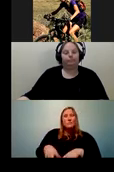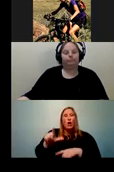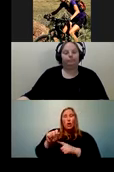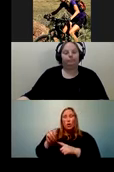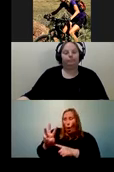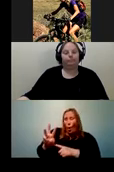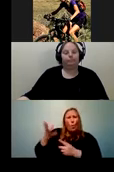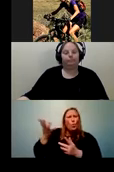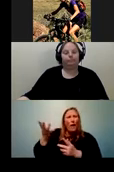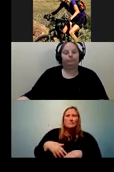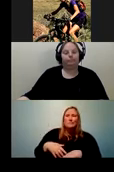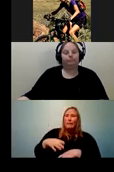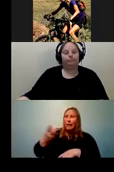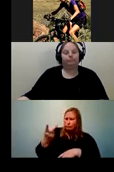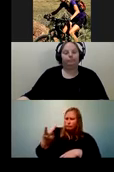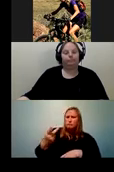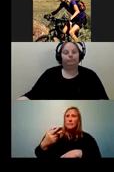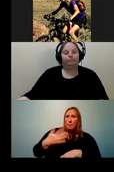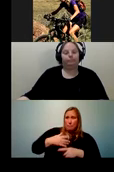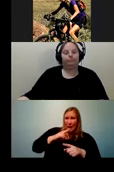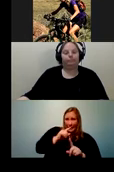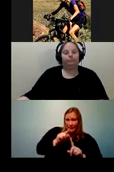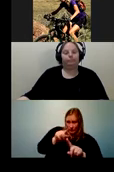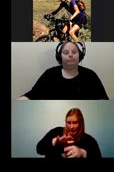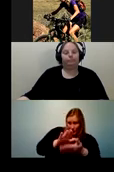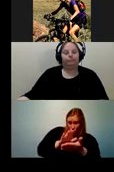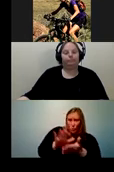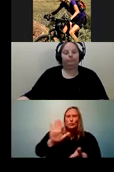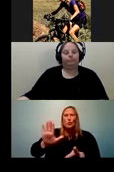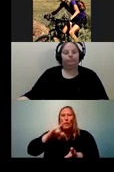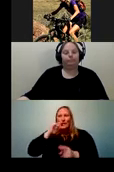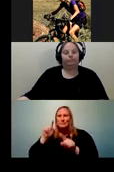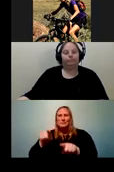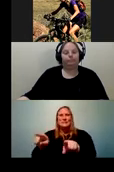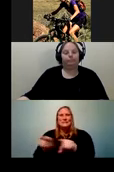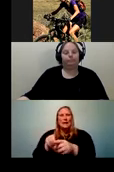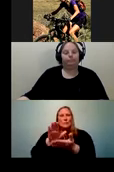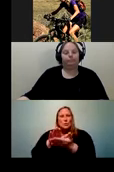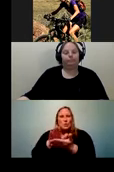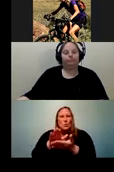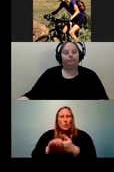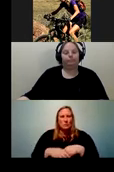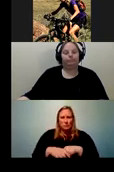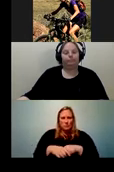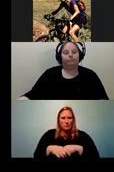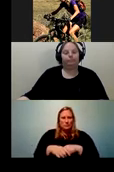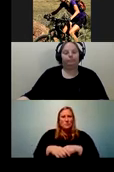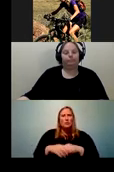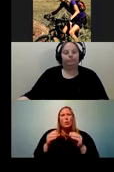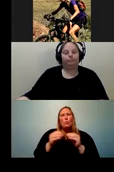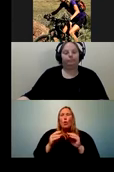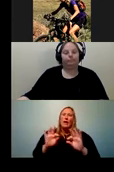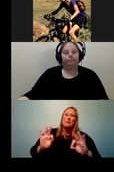ask them about, you know, stuff. If they approach you, you can address them, that kind of thing. That's just courtesy, common